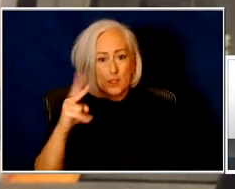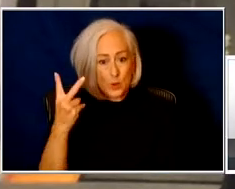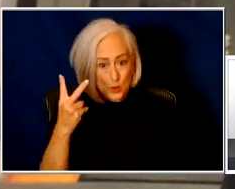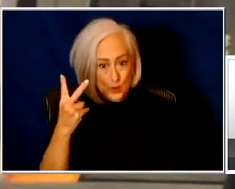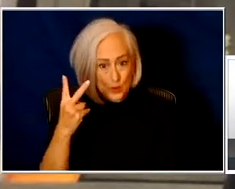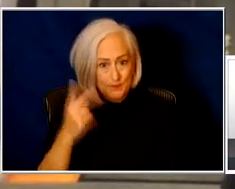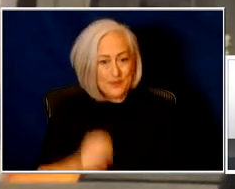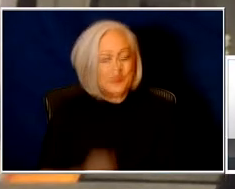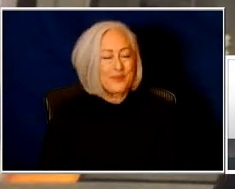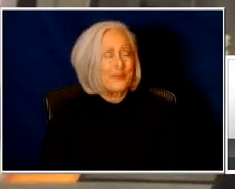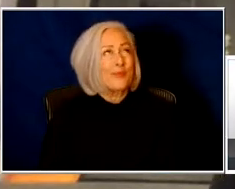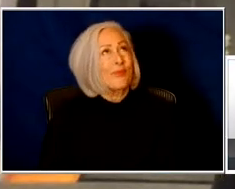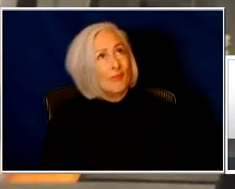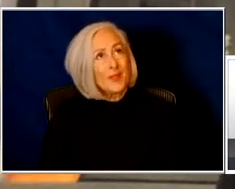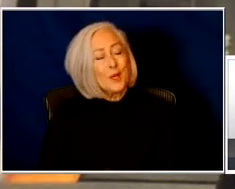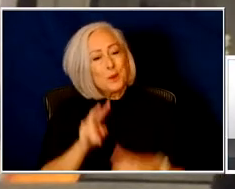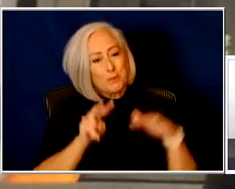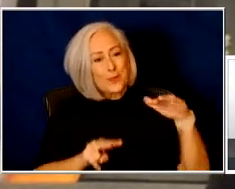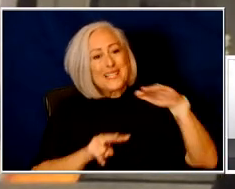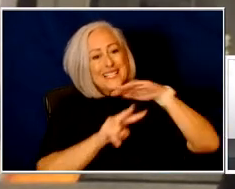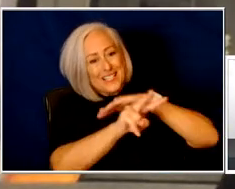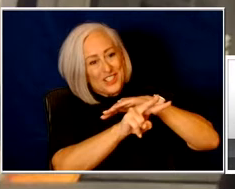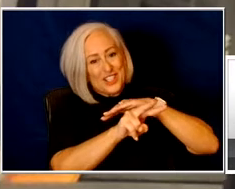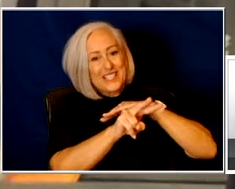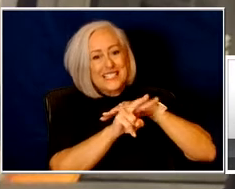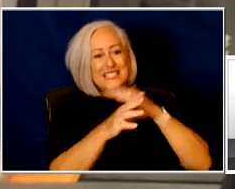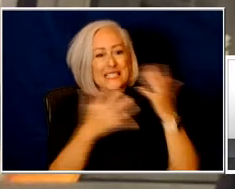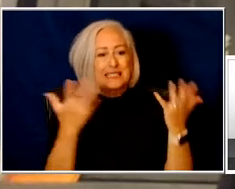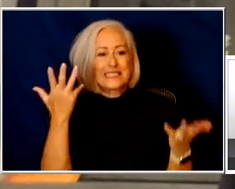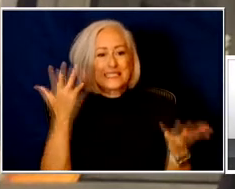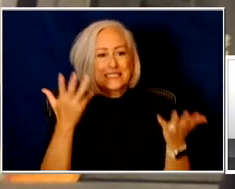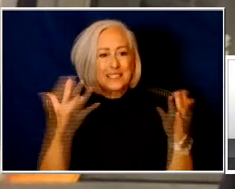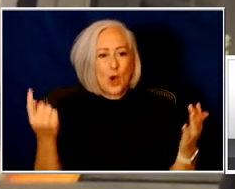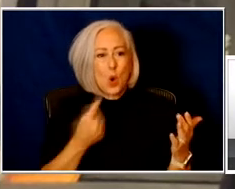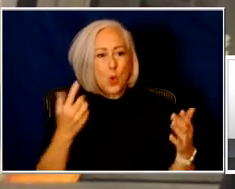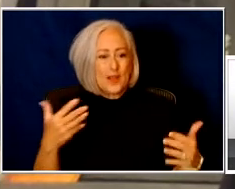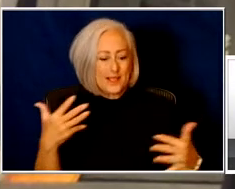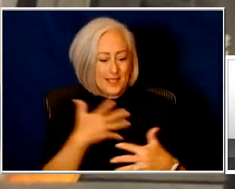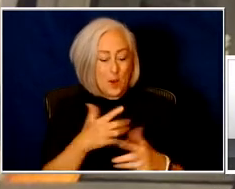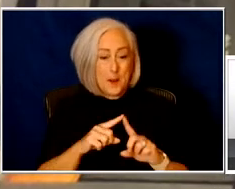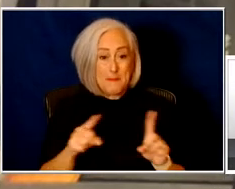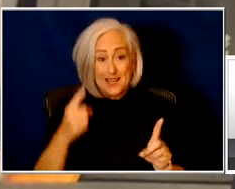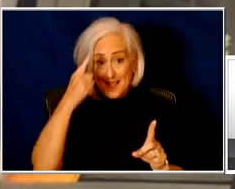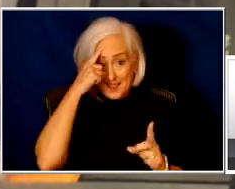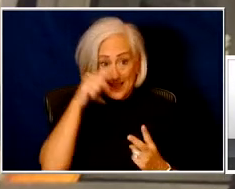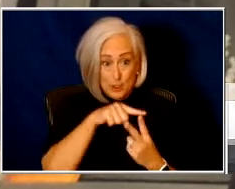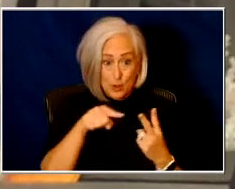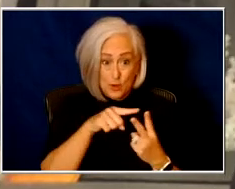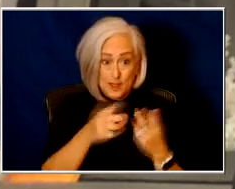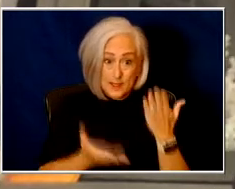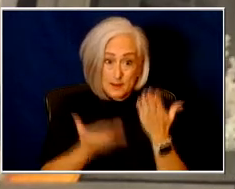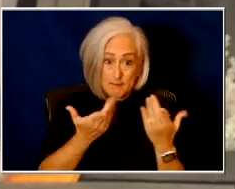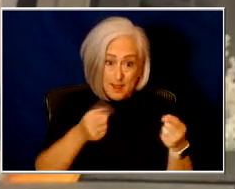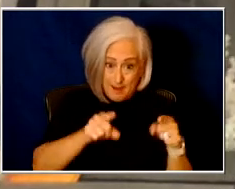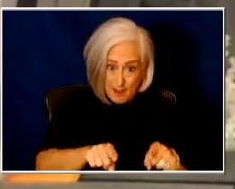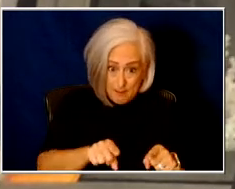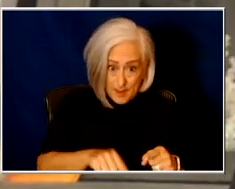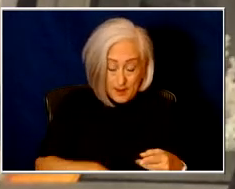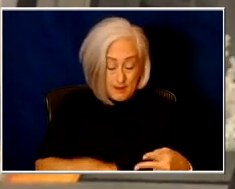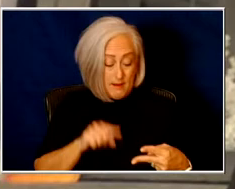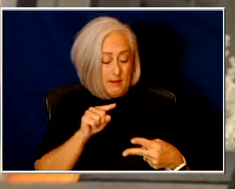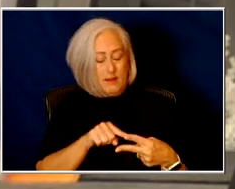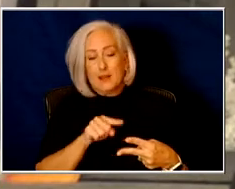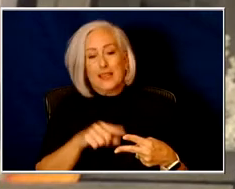but here's my prediction prediction one of two scenarios if we don't have